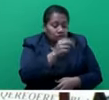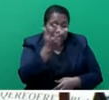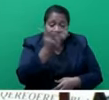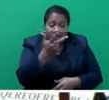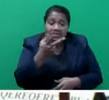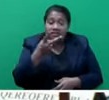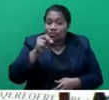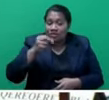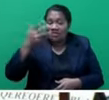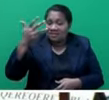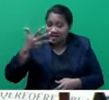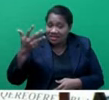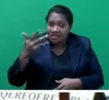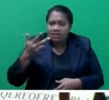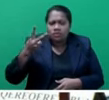2018-19,